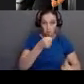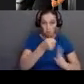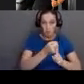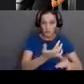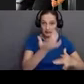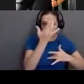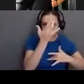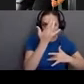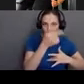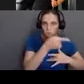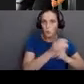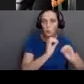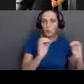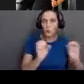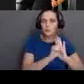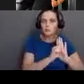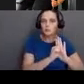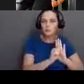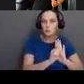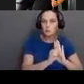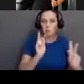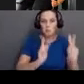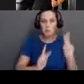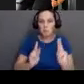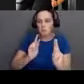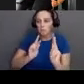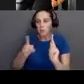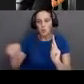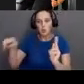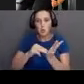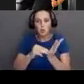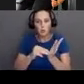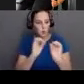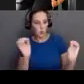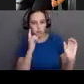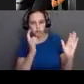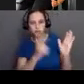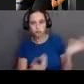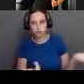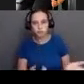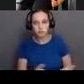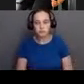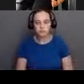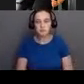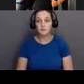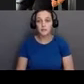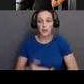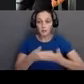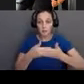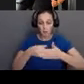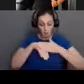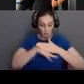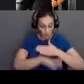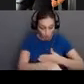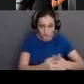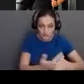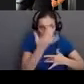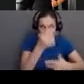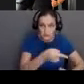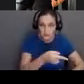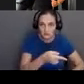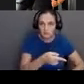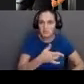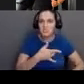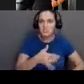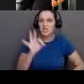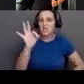it's never identified. And the newborns, when they're born with it, 90% don't have any symptoms at all, and